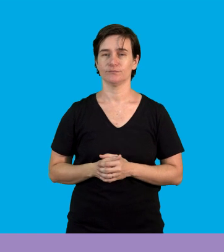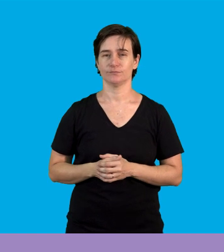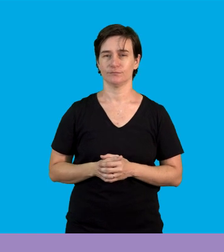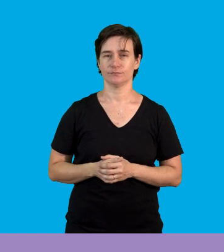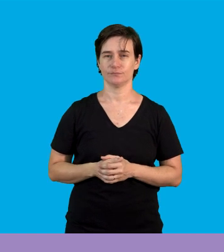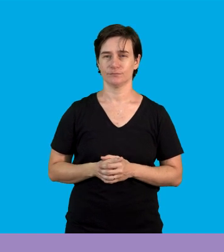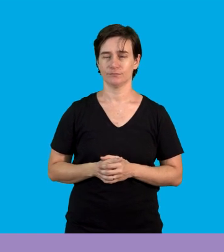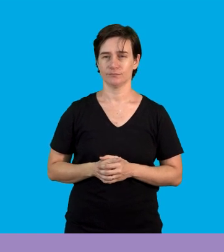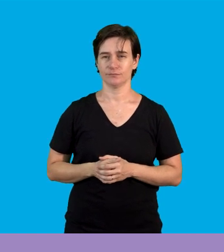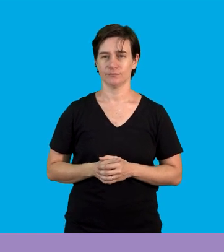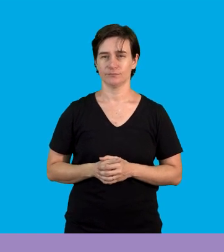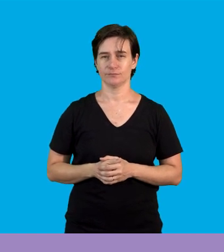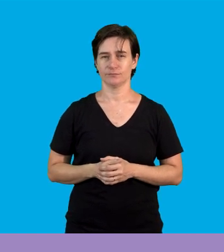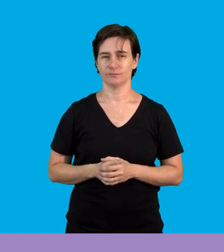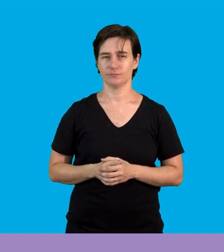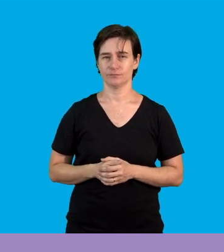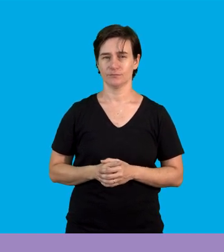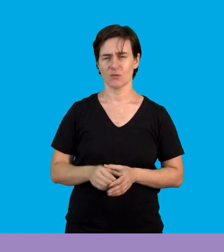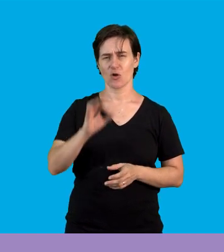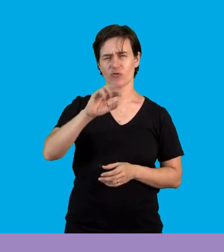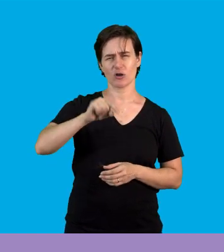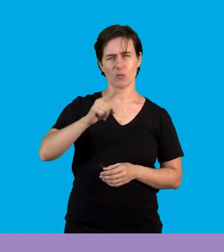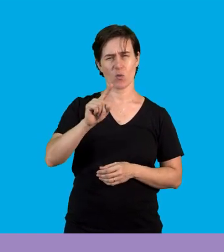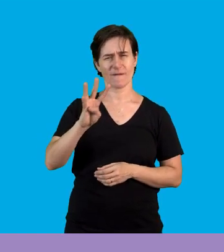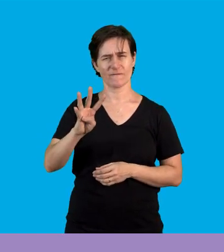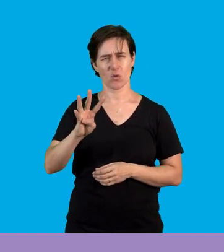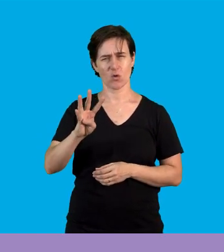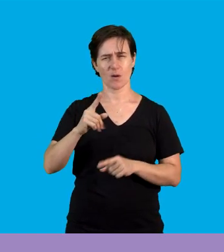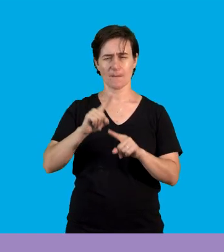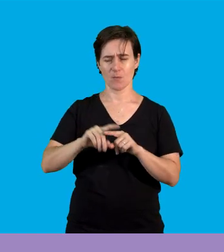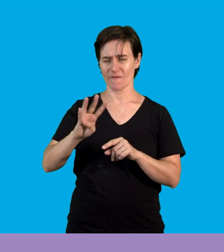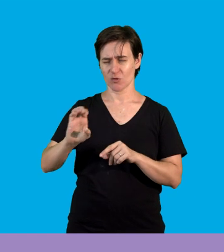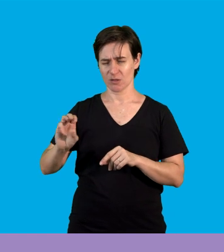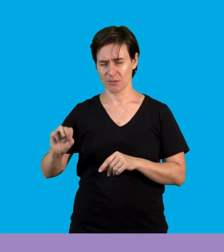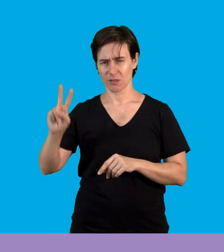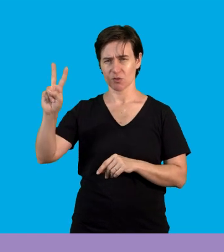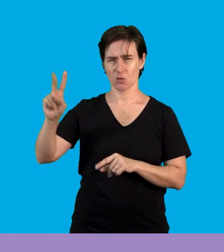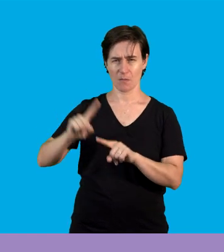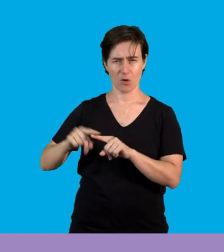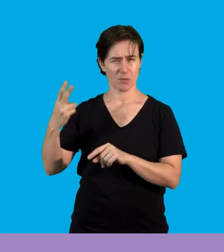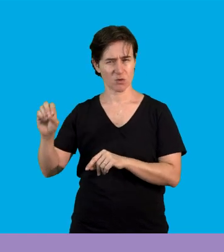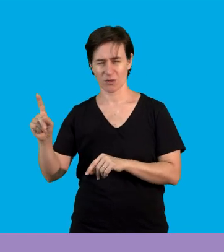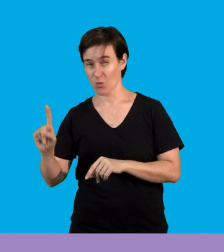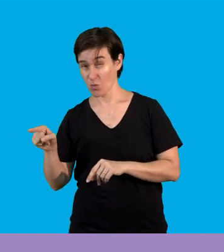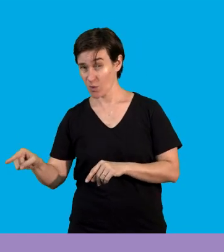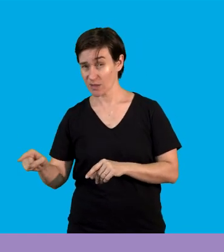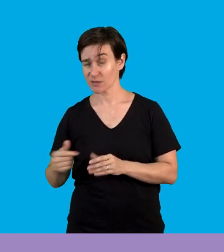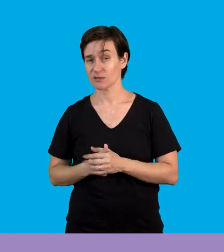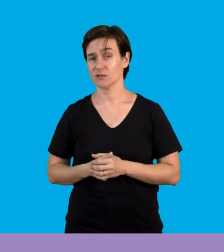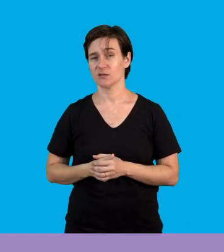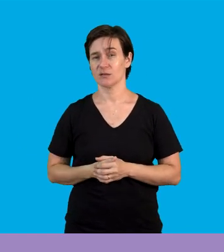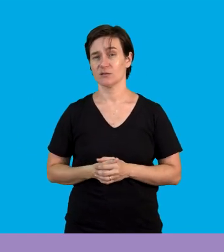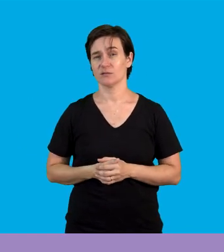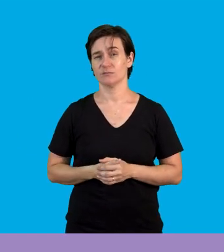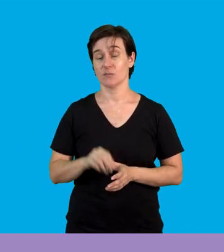2. So what is 3,14 multiplied by 4 centimeters squared multiplied by 20? That is going